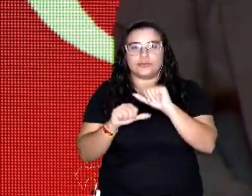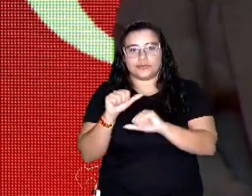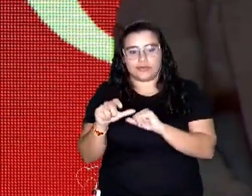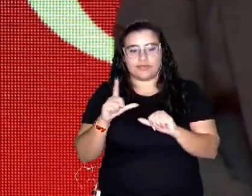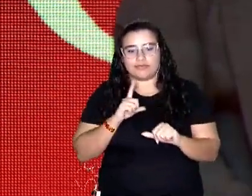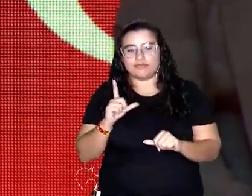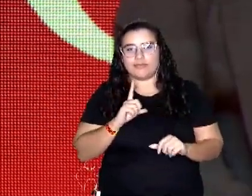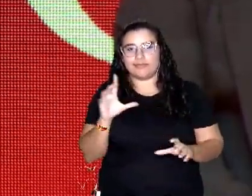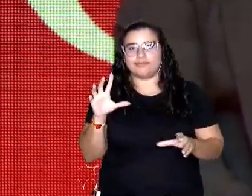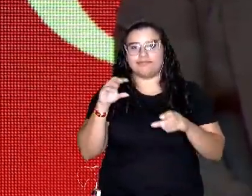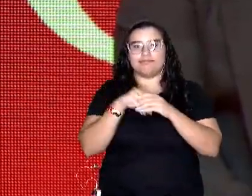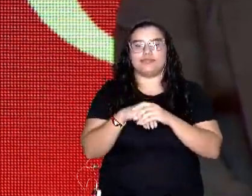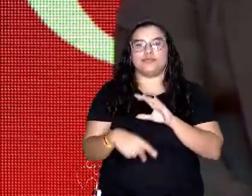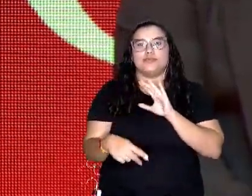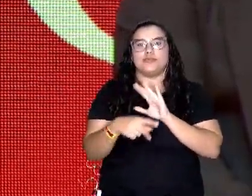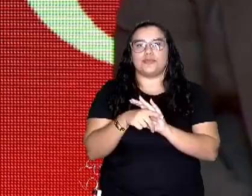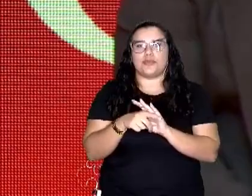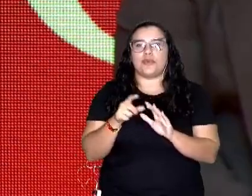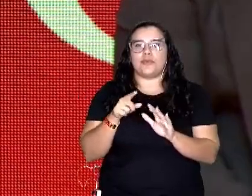there forever. Yeah.